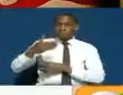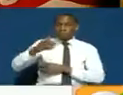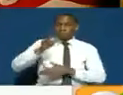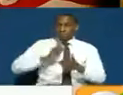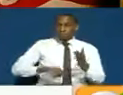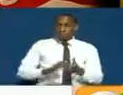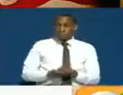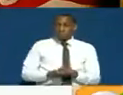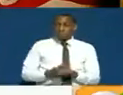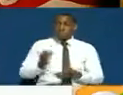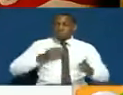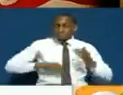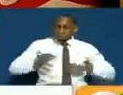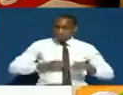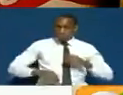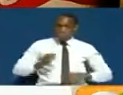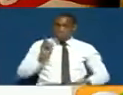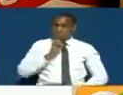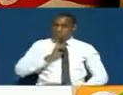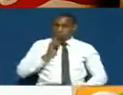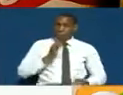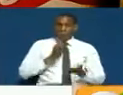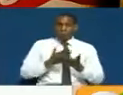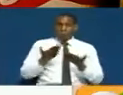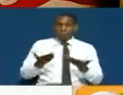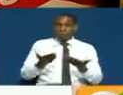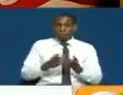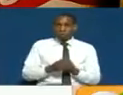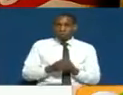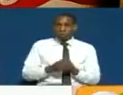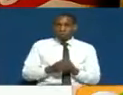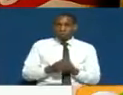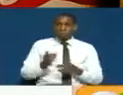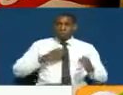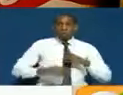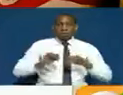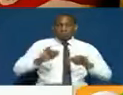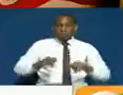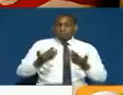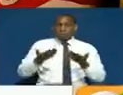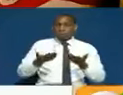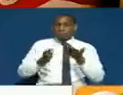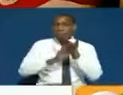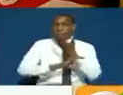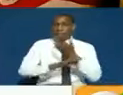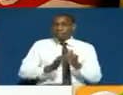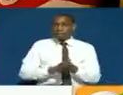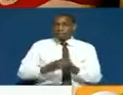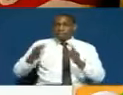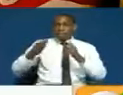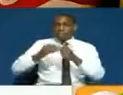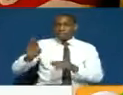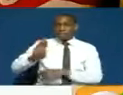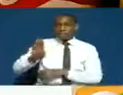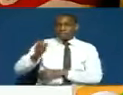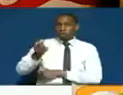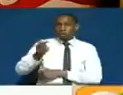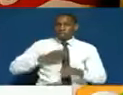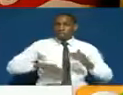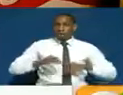was scandal. You see, we were soon dealing with yet another scandal in this country, an 8 billion